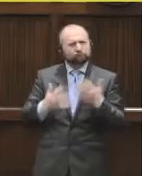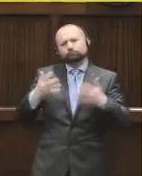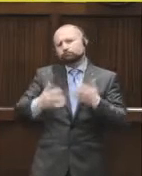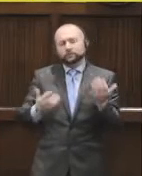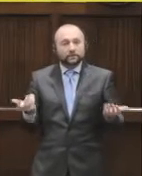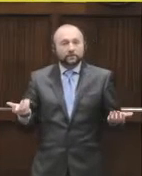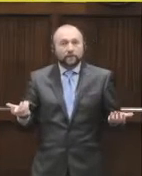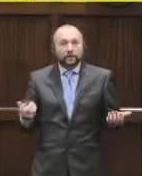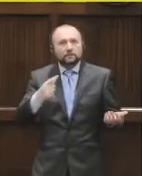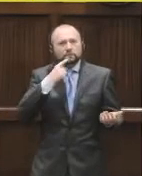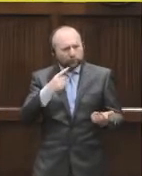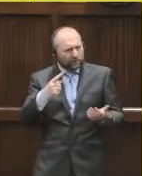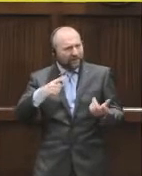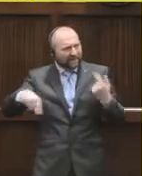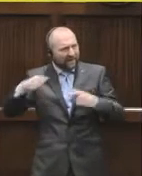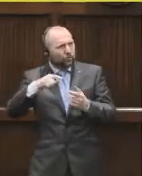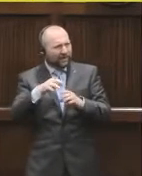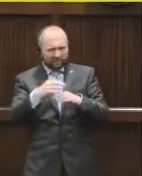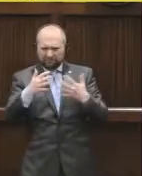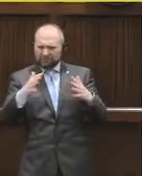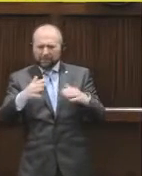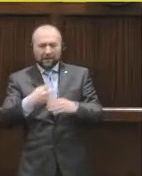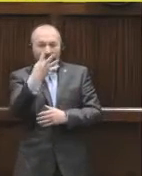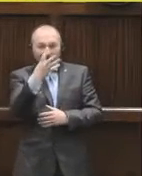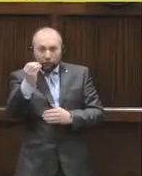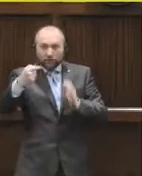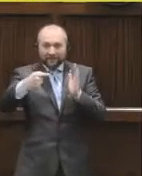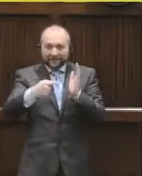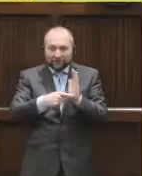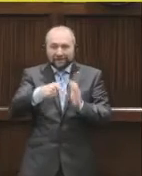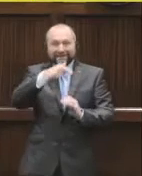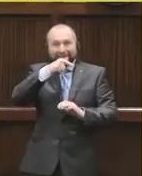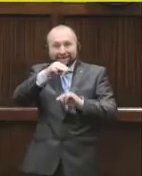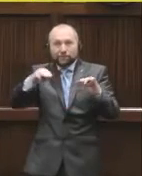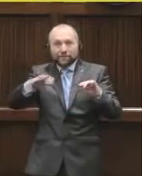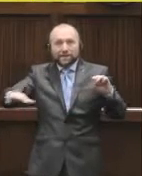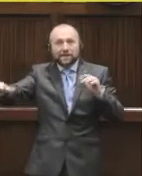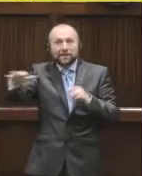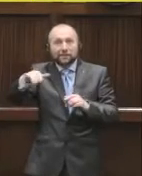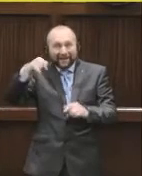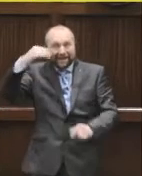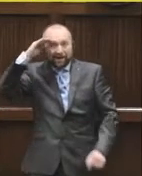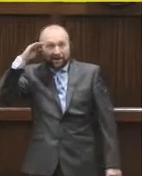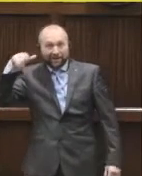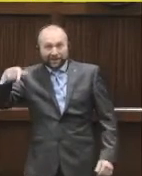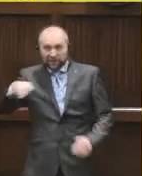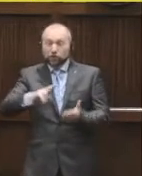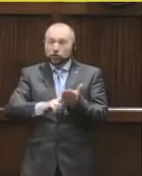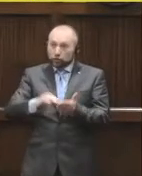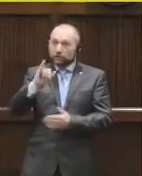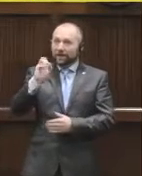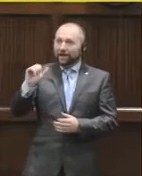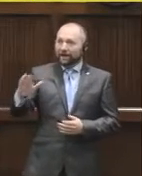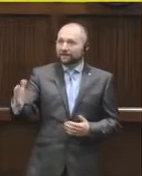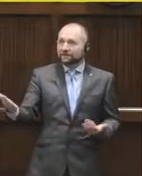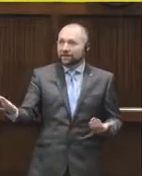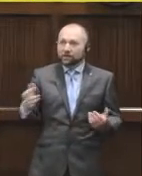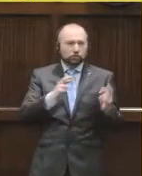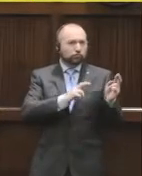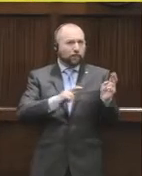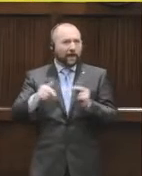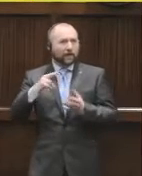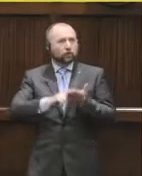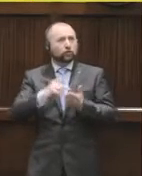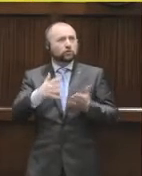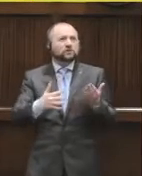However, approximately 40,000 hearing people in Ireland use ISL, ranging from regular